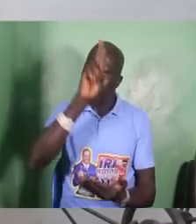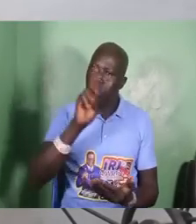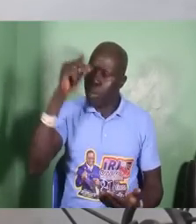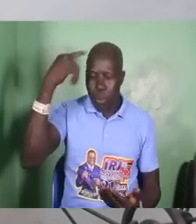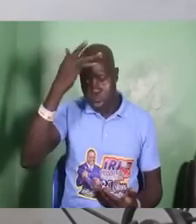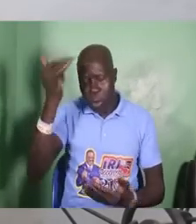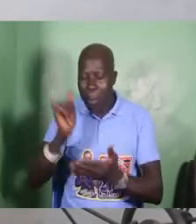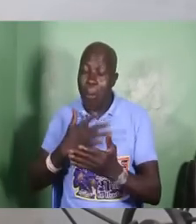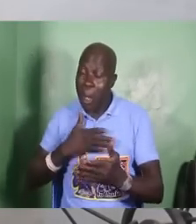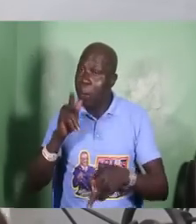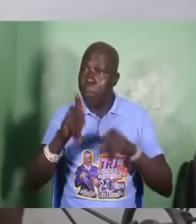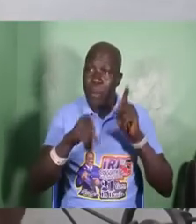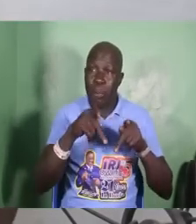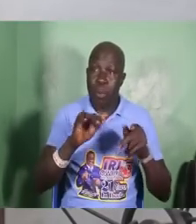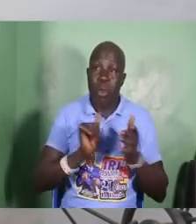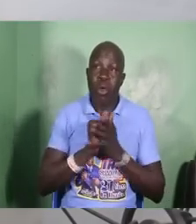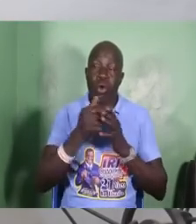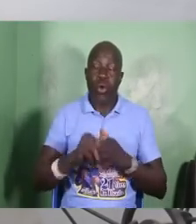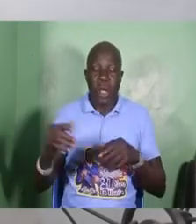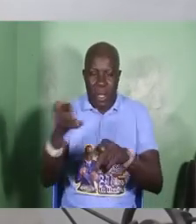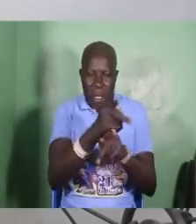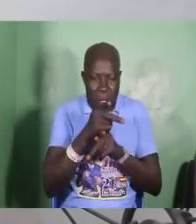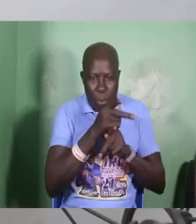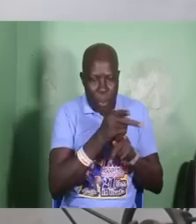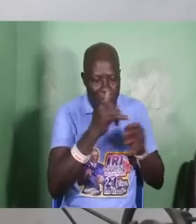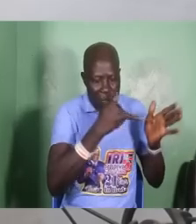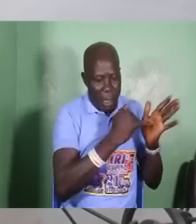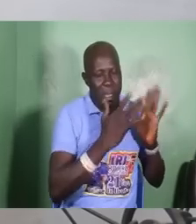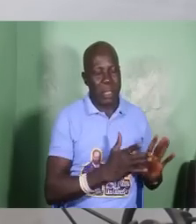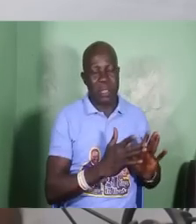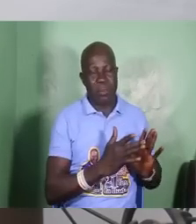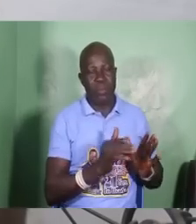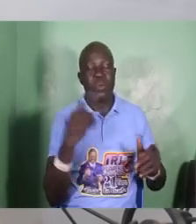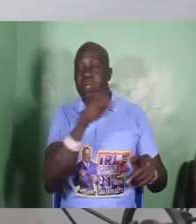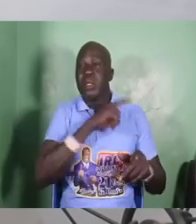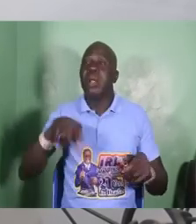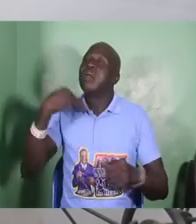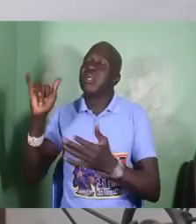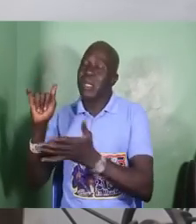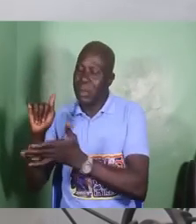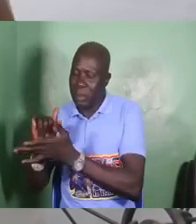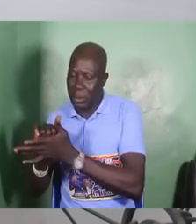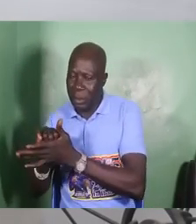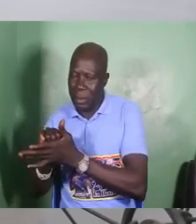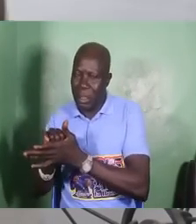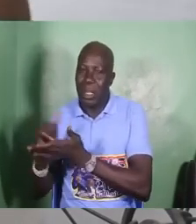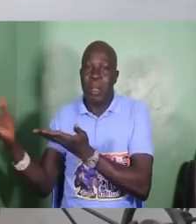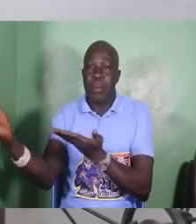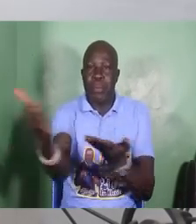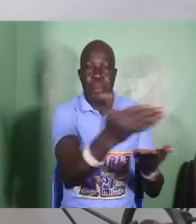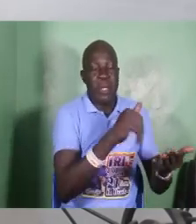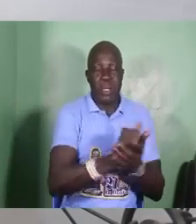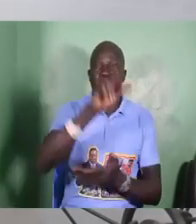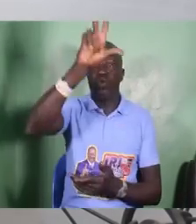200,000. I want to use it because of my people. And we've said, keep it. And the Lord says,